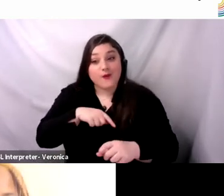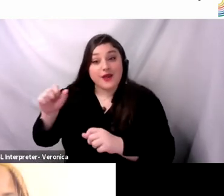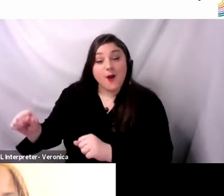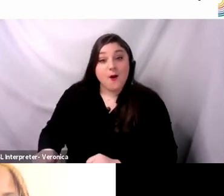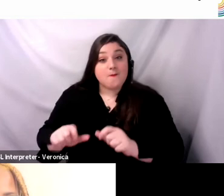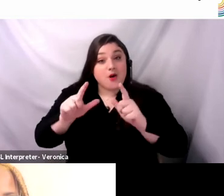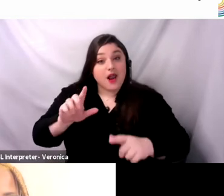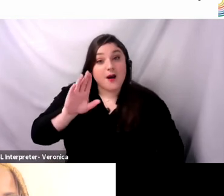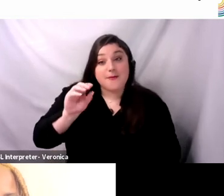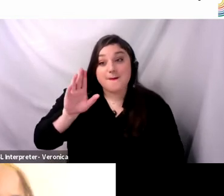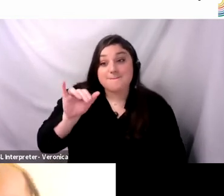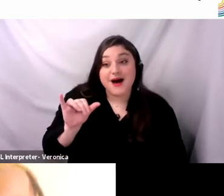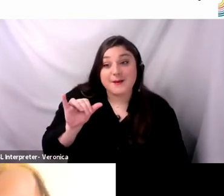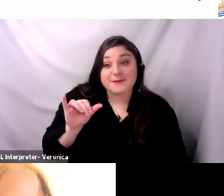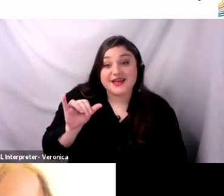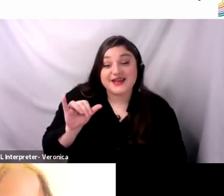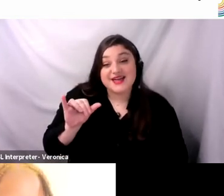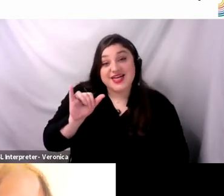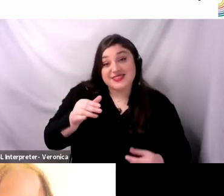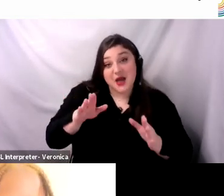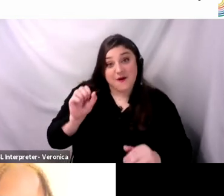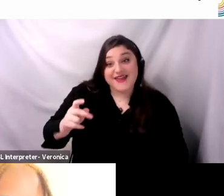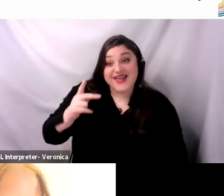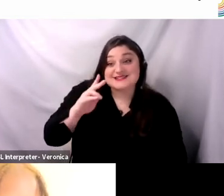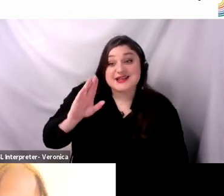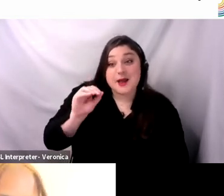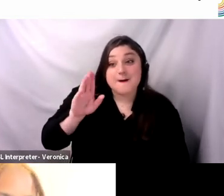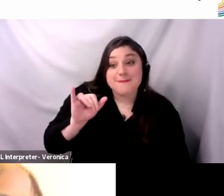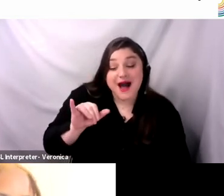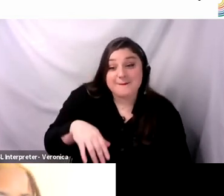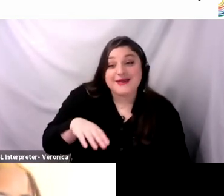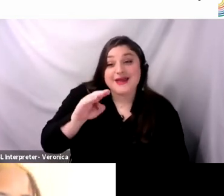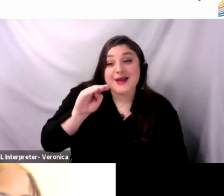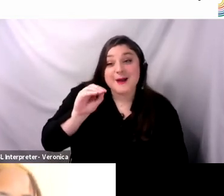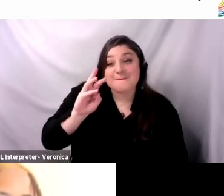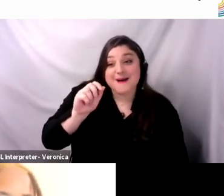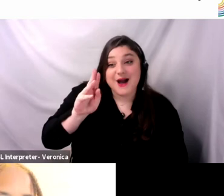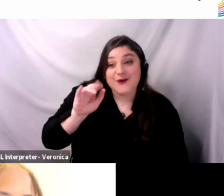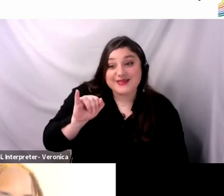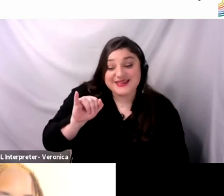unmute themselves? Nikasi, Bobby, Maui, if you're there.